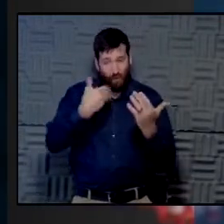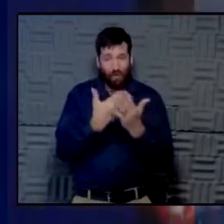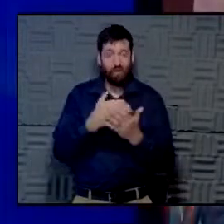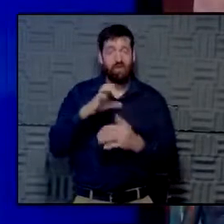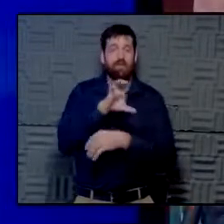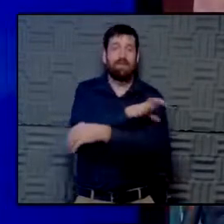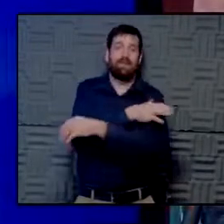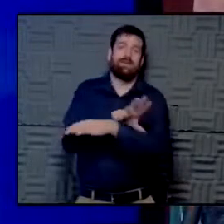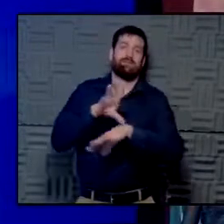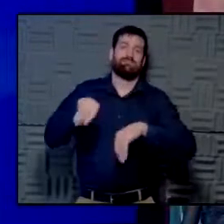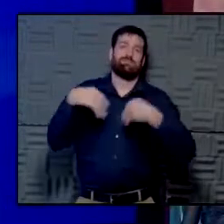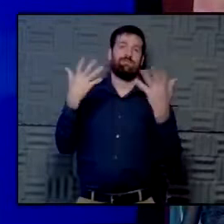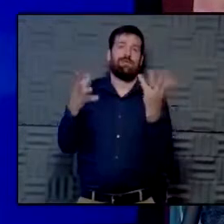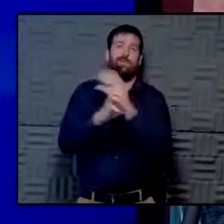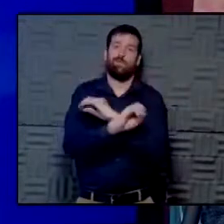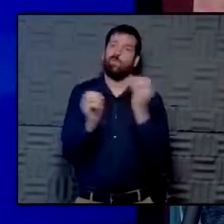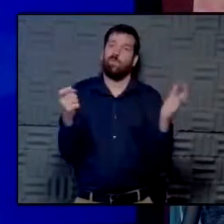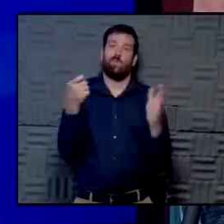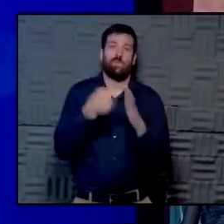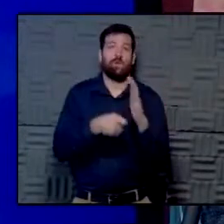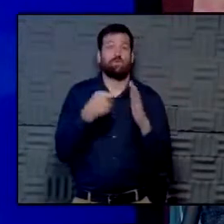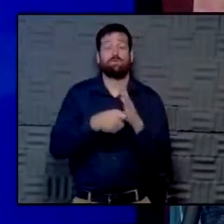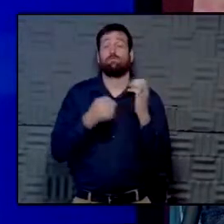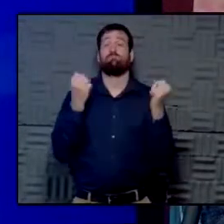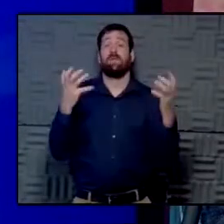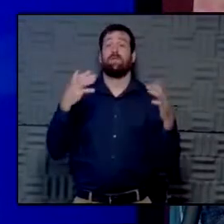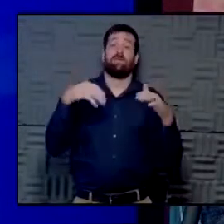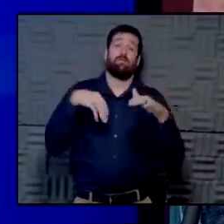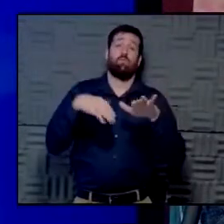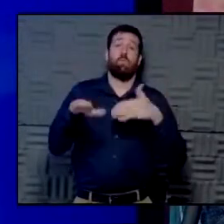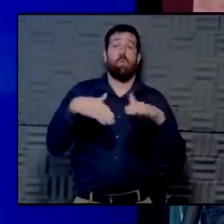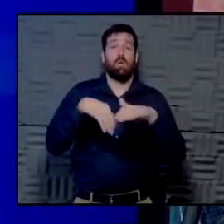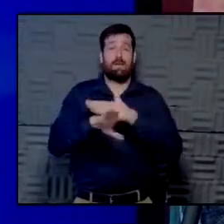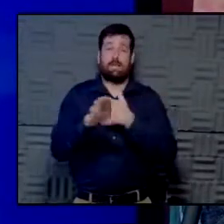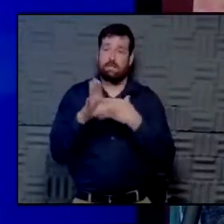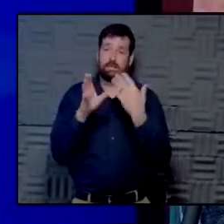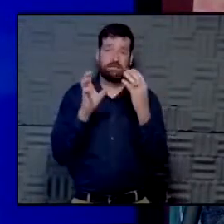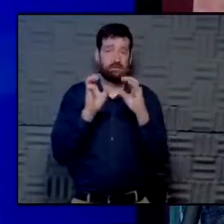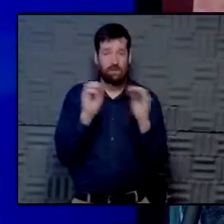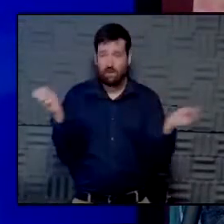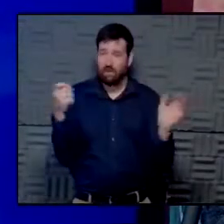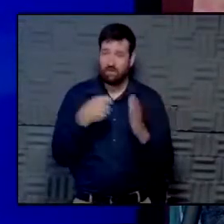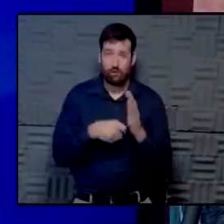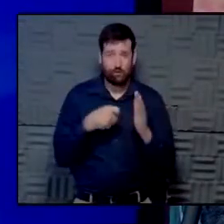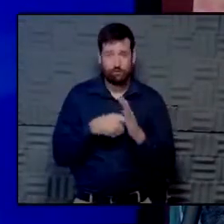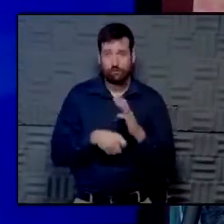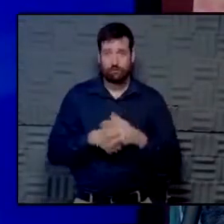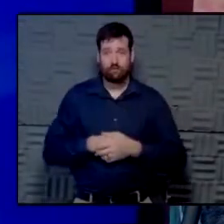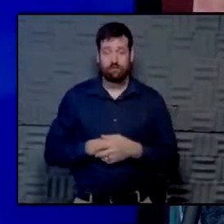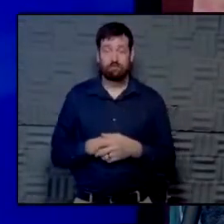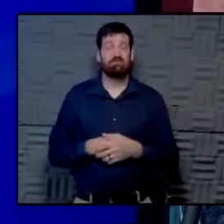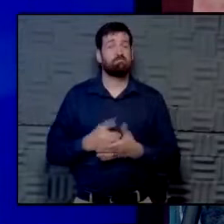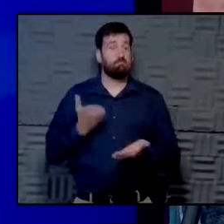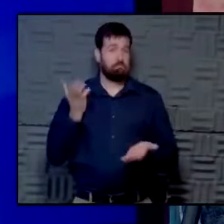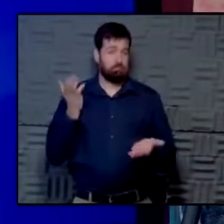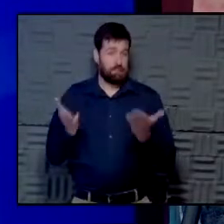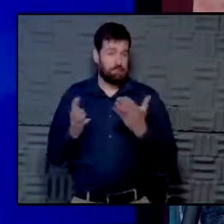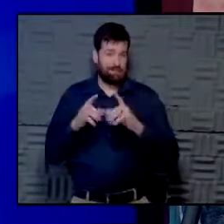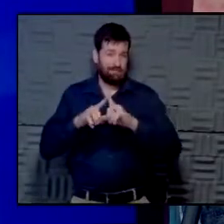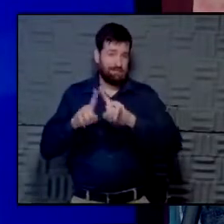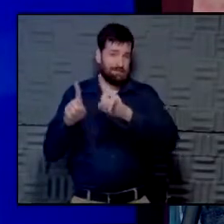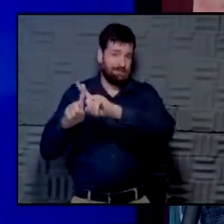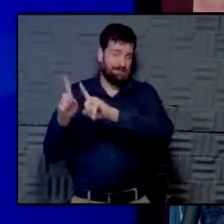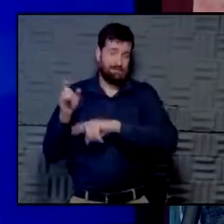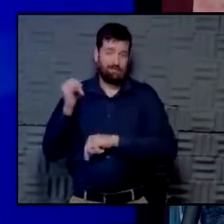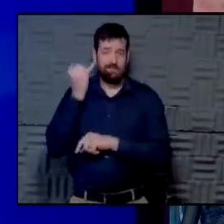are providing them free of charge. Many of the walk-in locations are free of charge. And then it may be a little bit different if